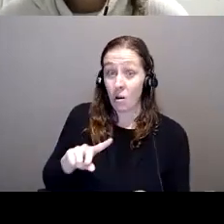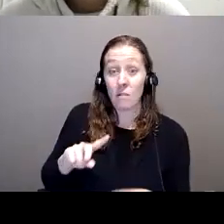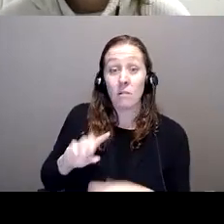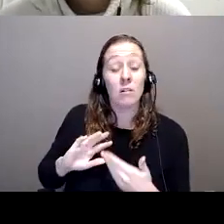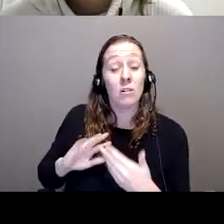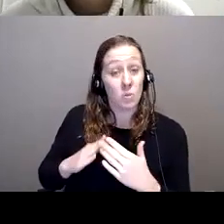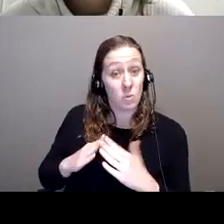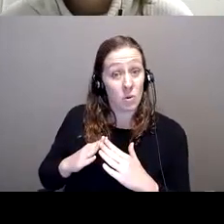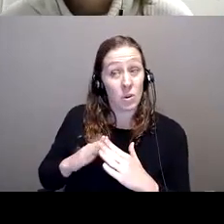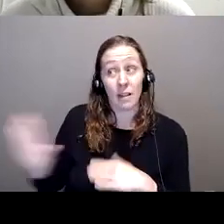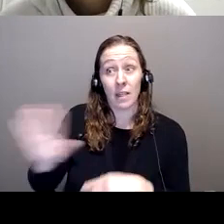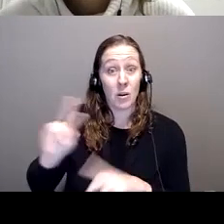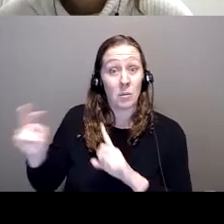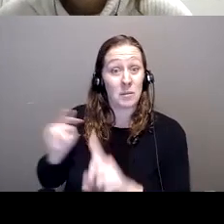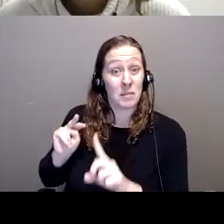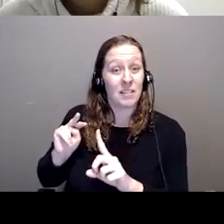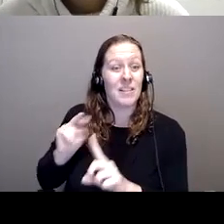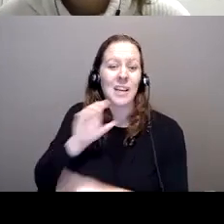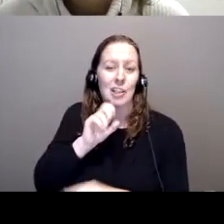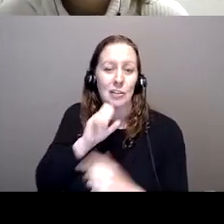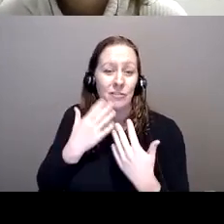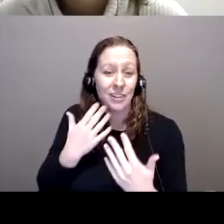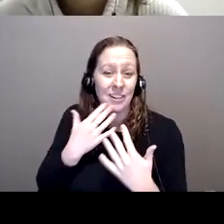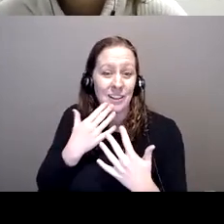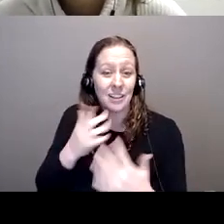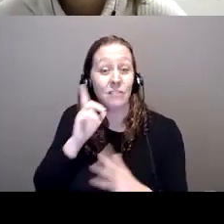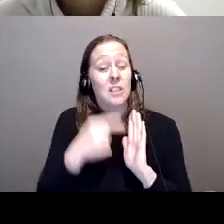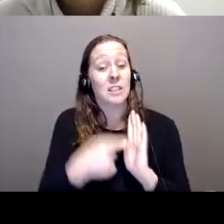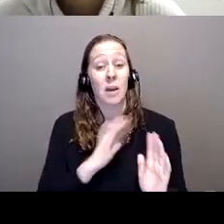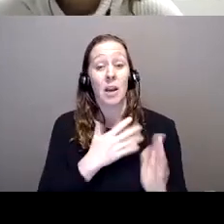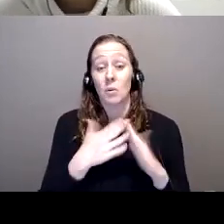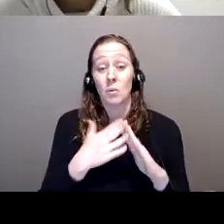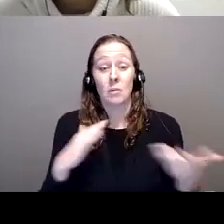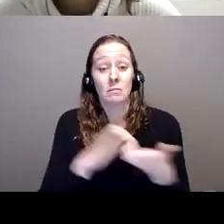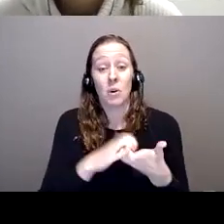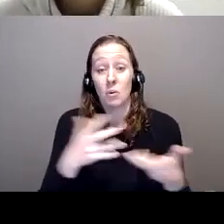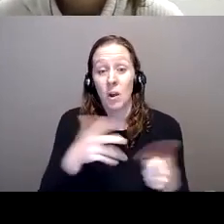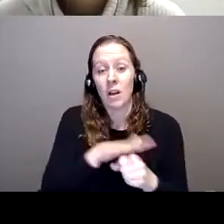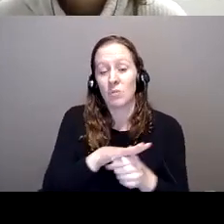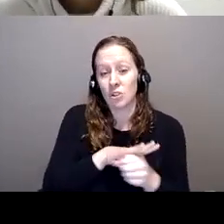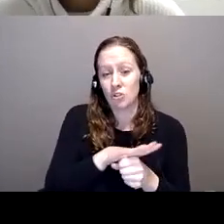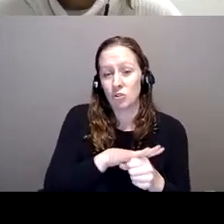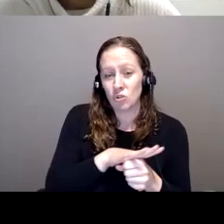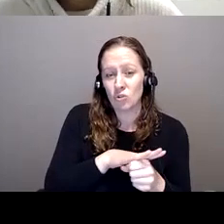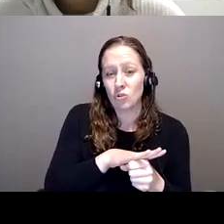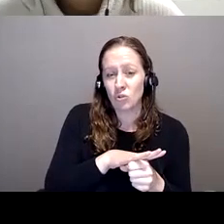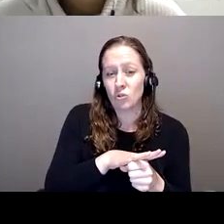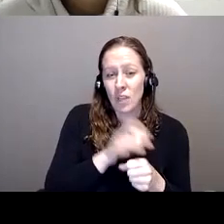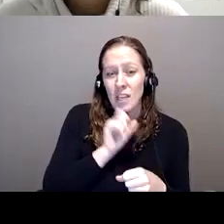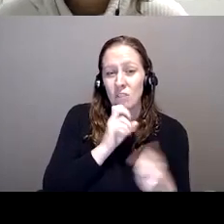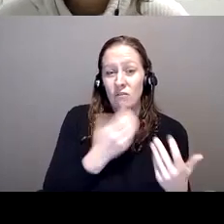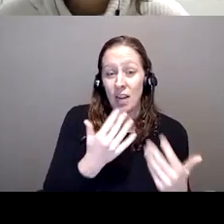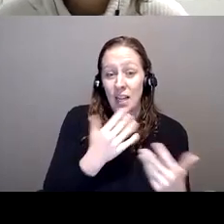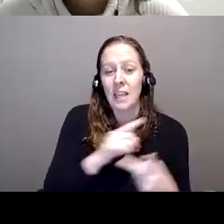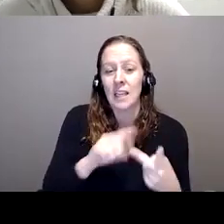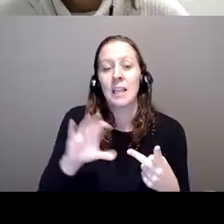age-friendly restorative perspective. So for example, one of our partners in our community is our regional age-friendly community and our Cambridge Council